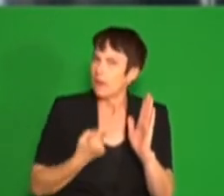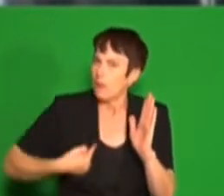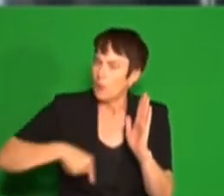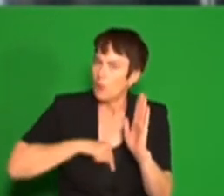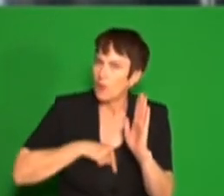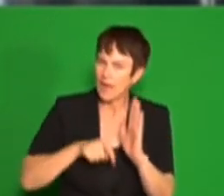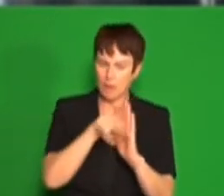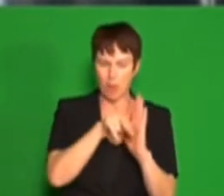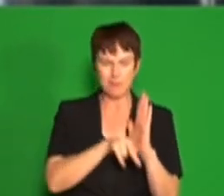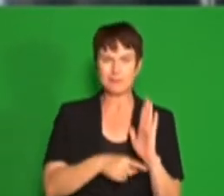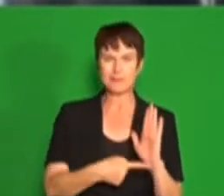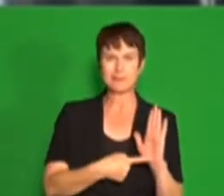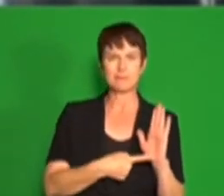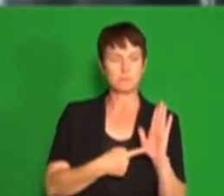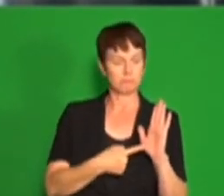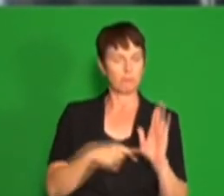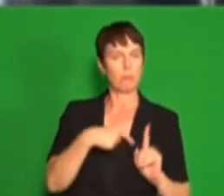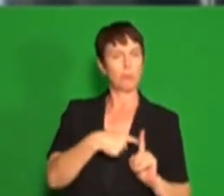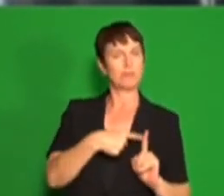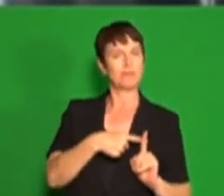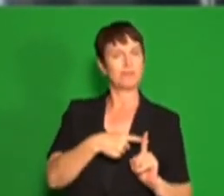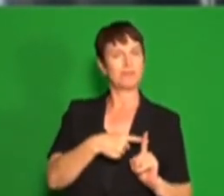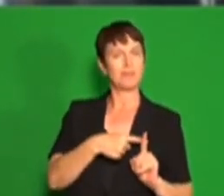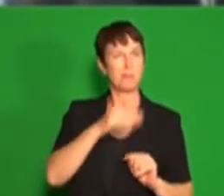policy rate of just